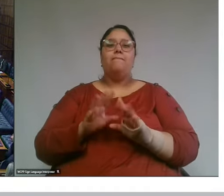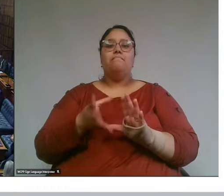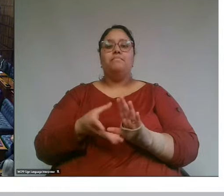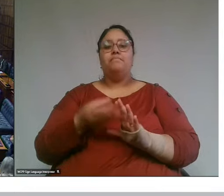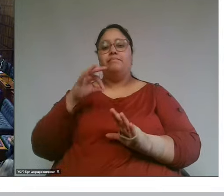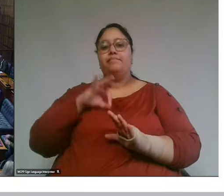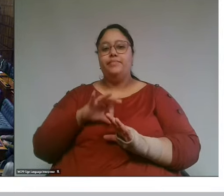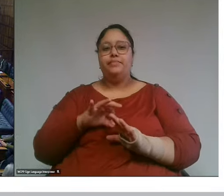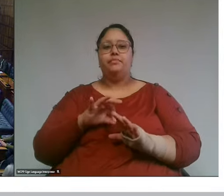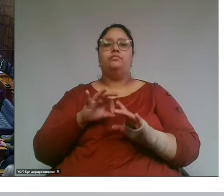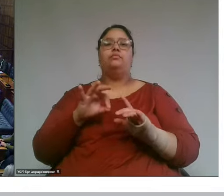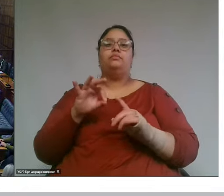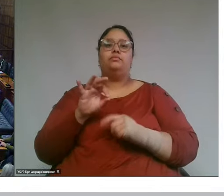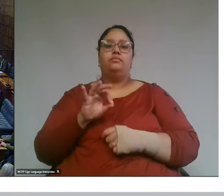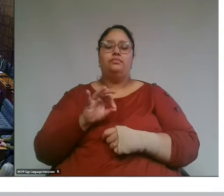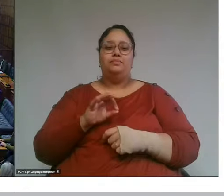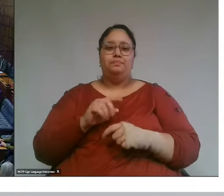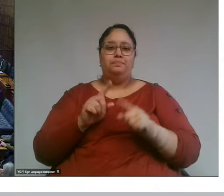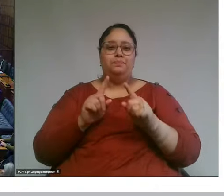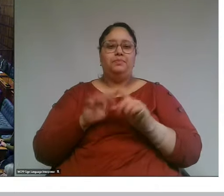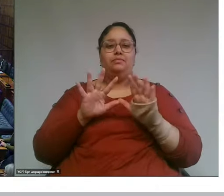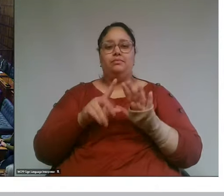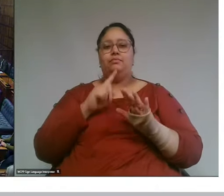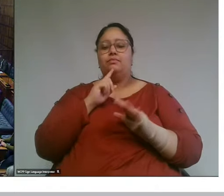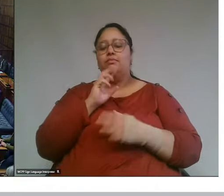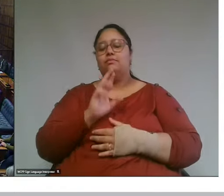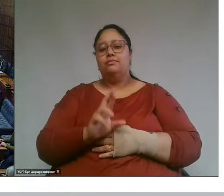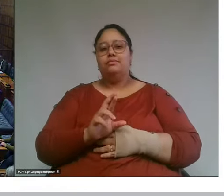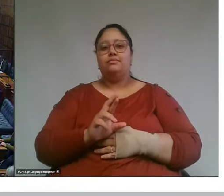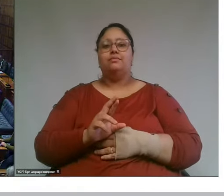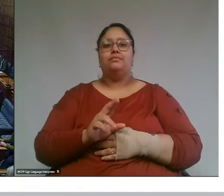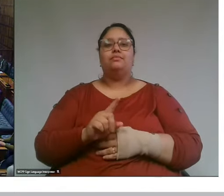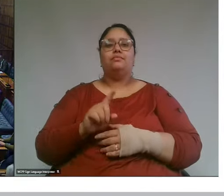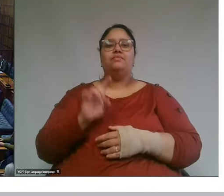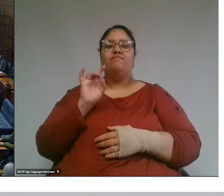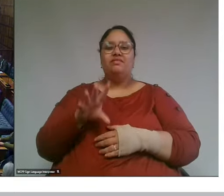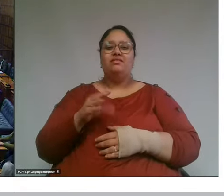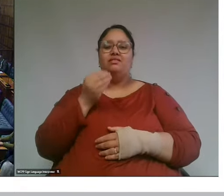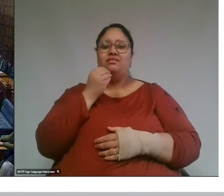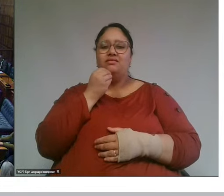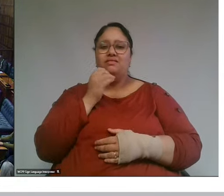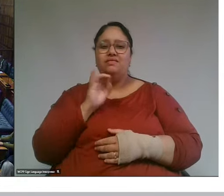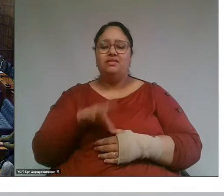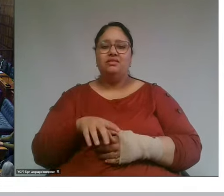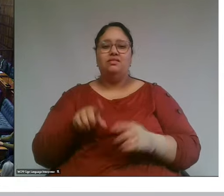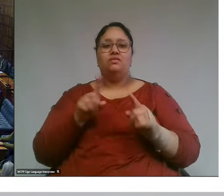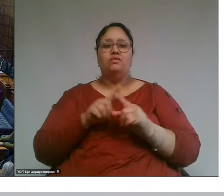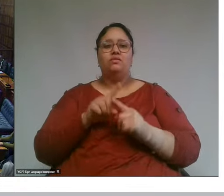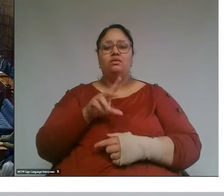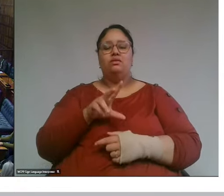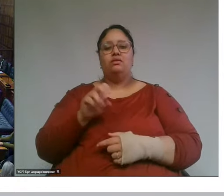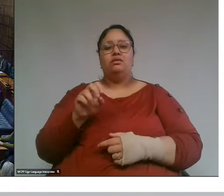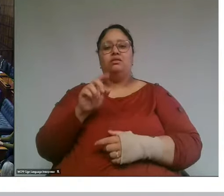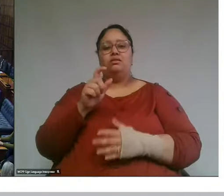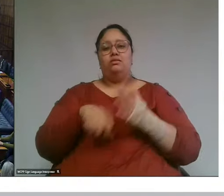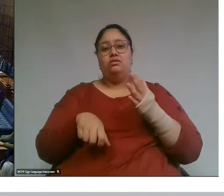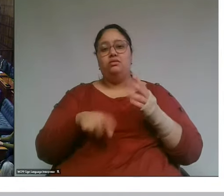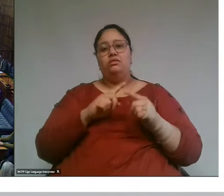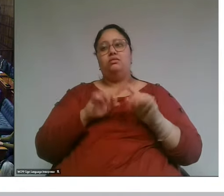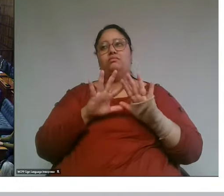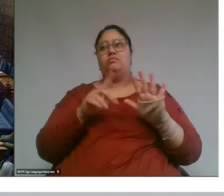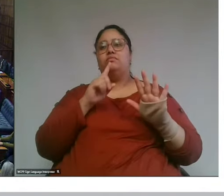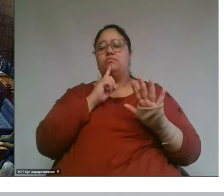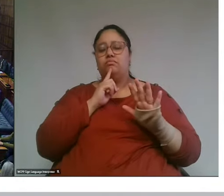think anything actually below 10,000 R and if you consider what are their costs in that 10 10,000